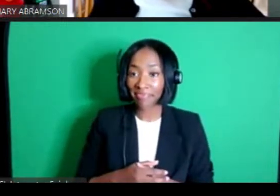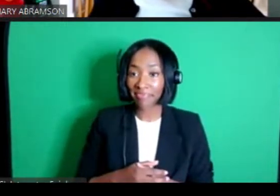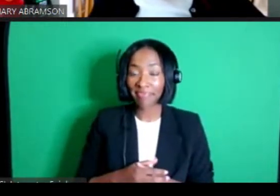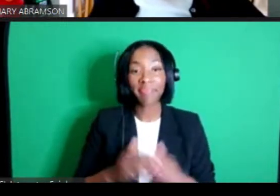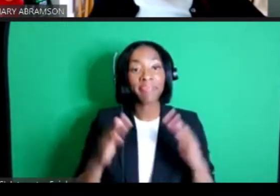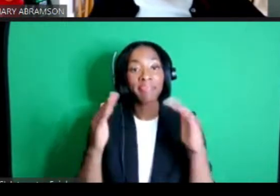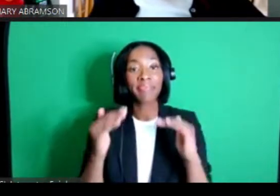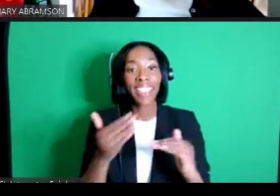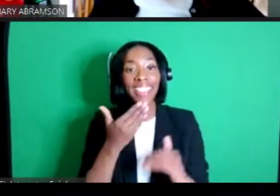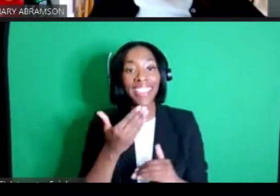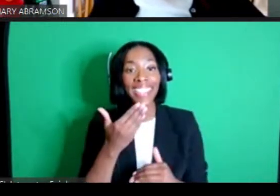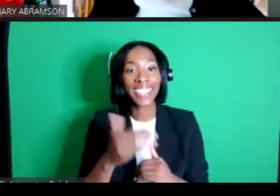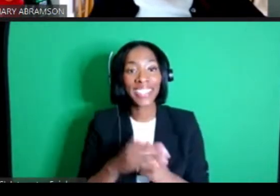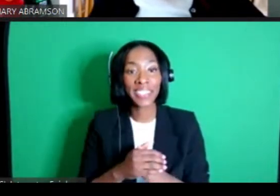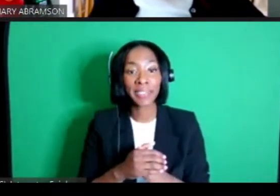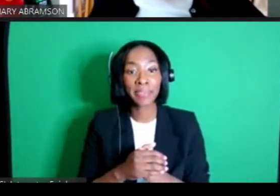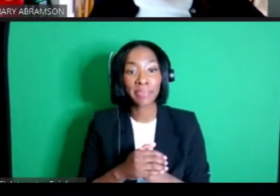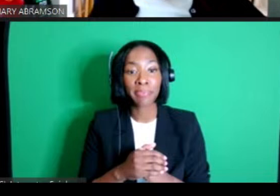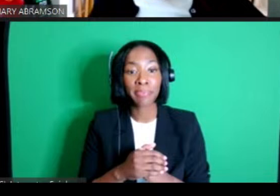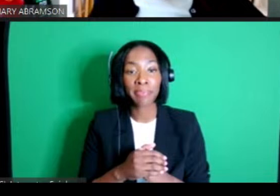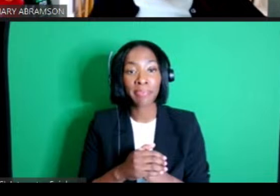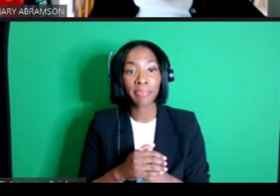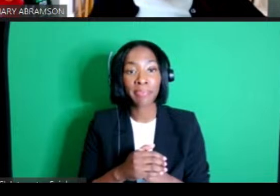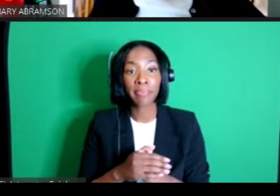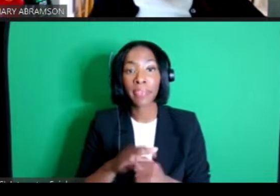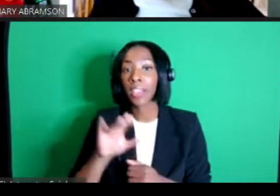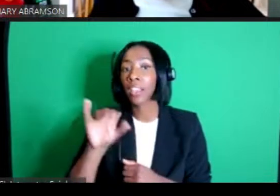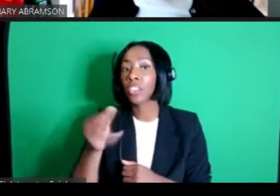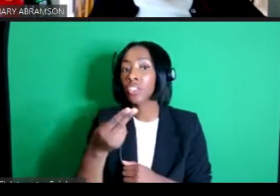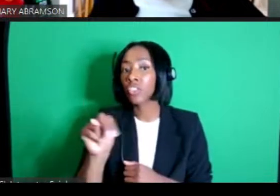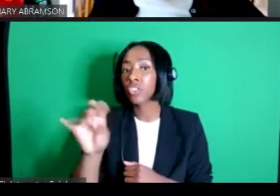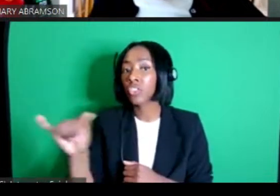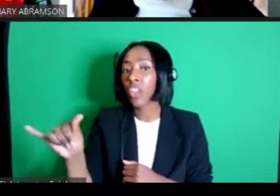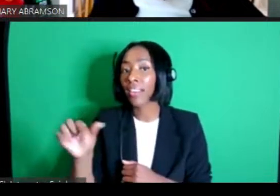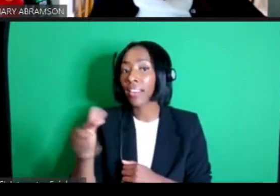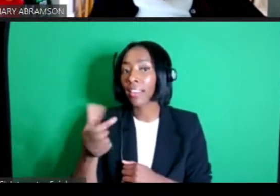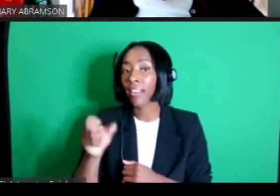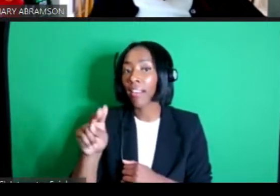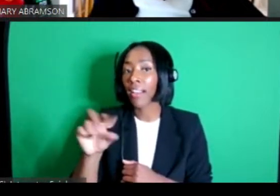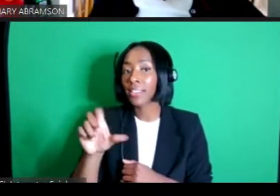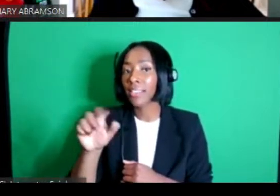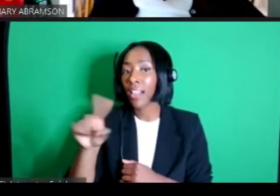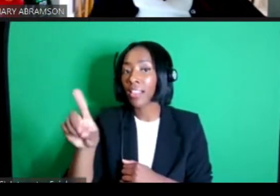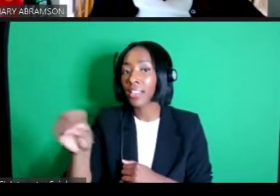Thank you, Delphine. Johnny Gonzalez.